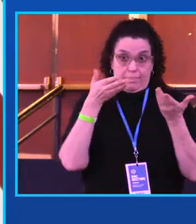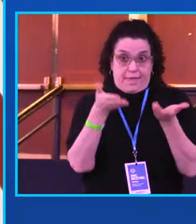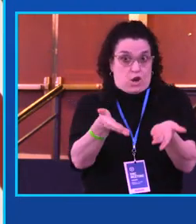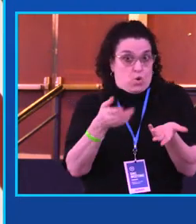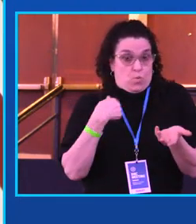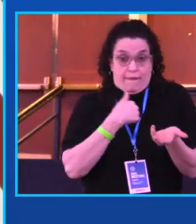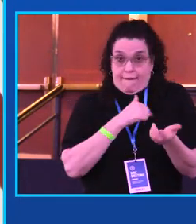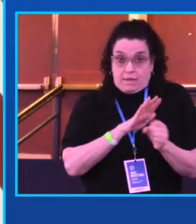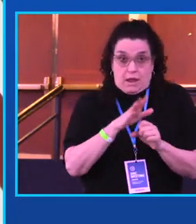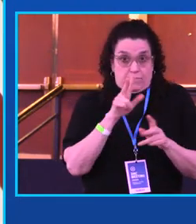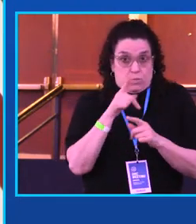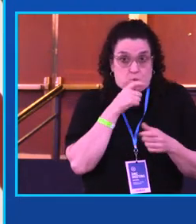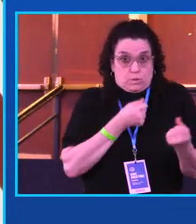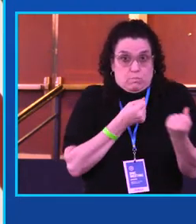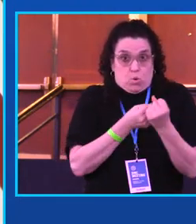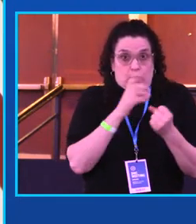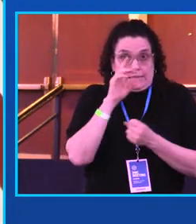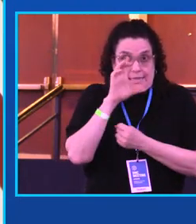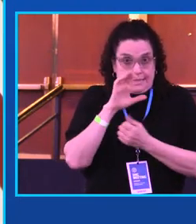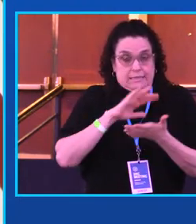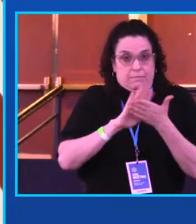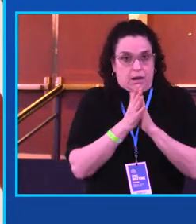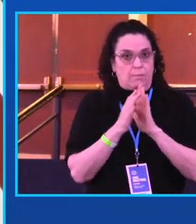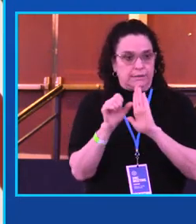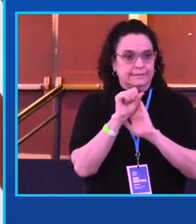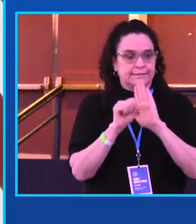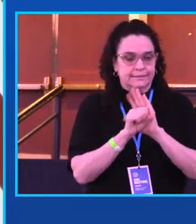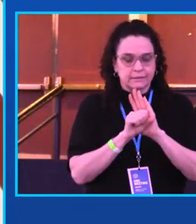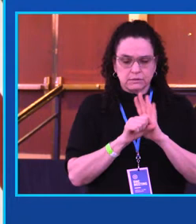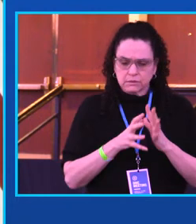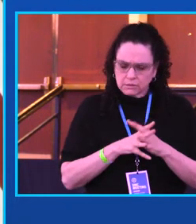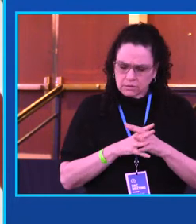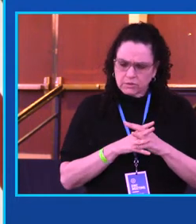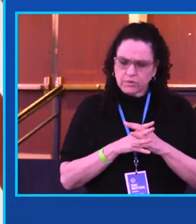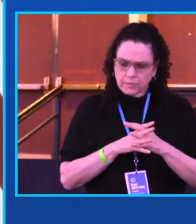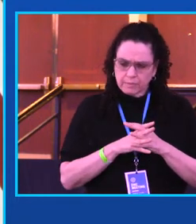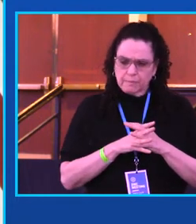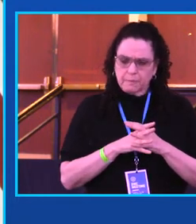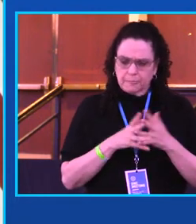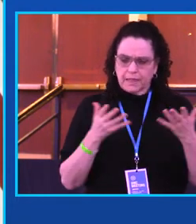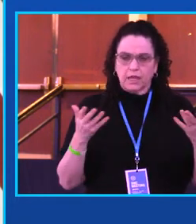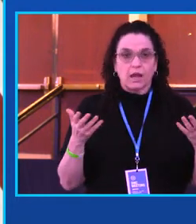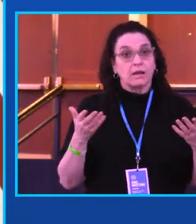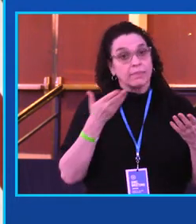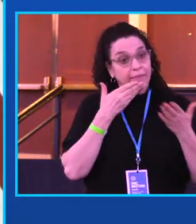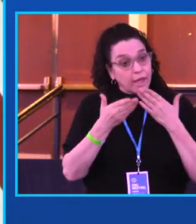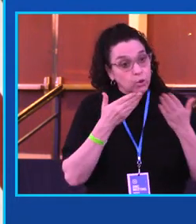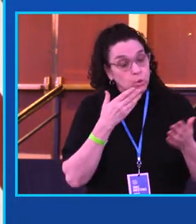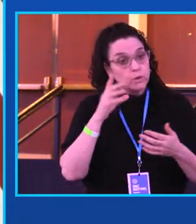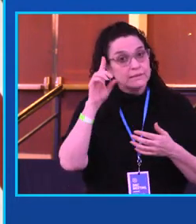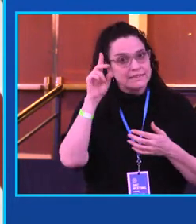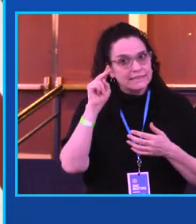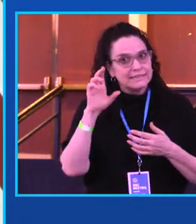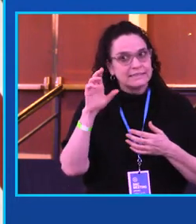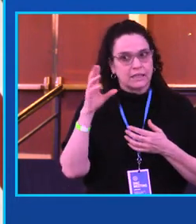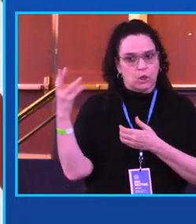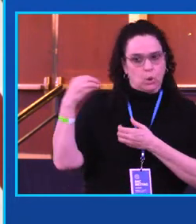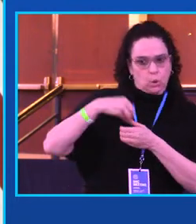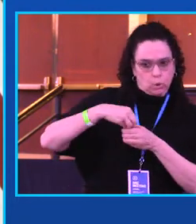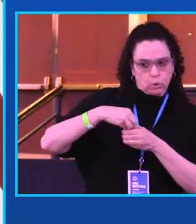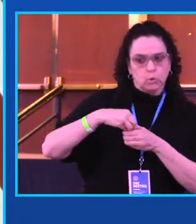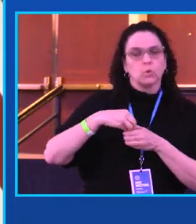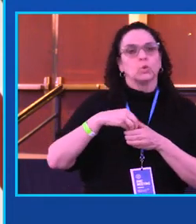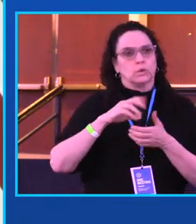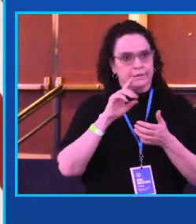I want to thank the DNC for including statehood on the platform